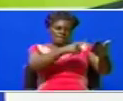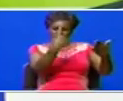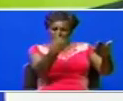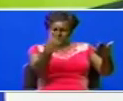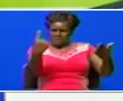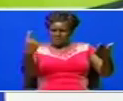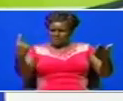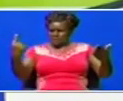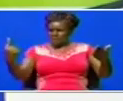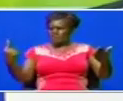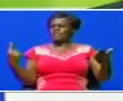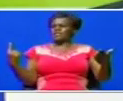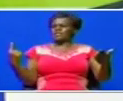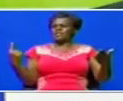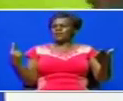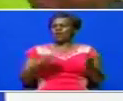And